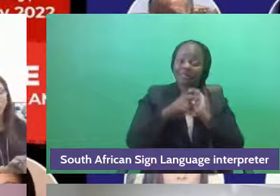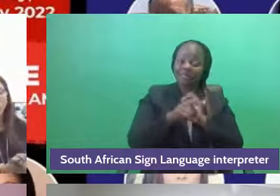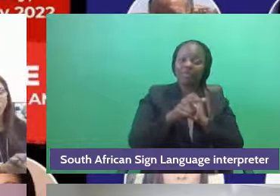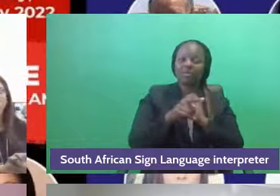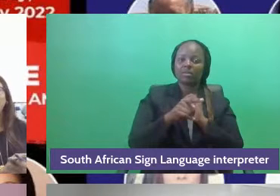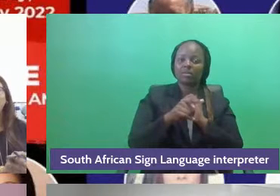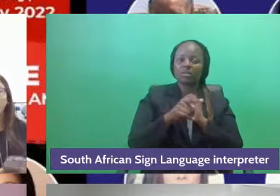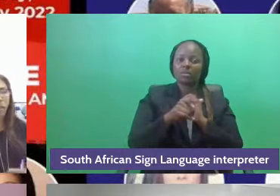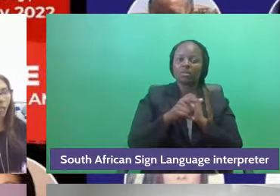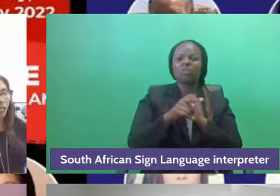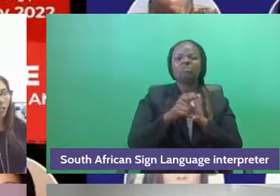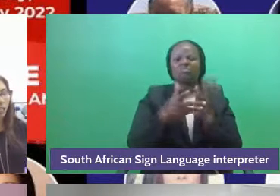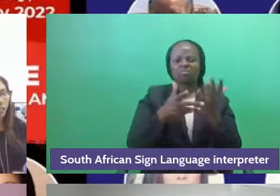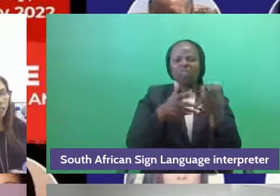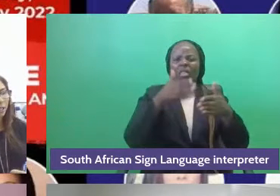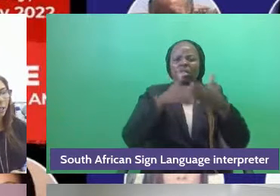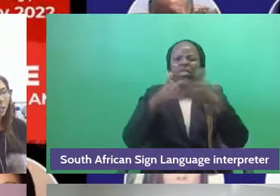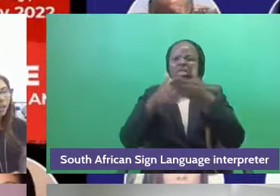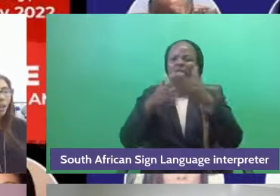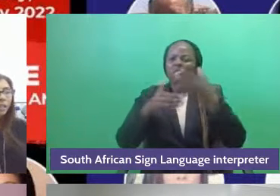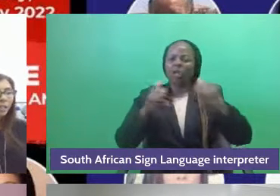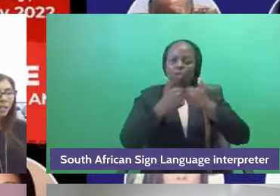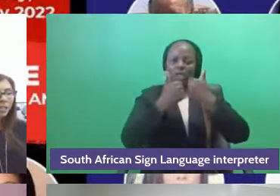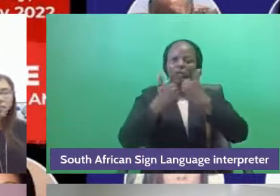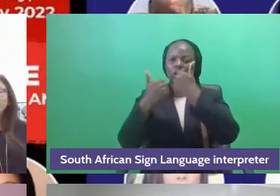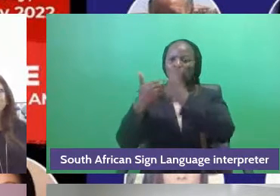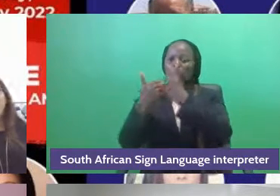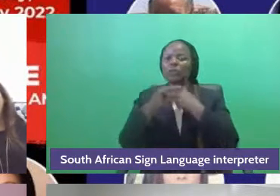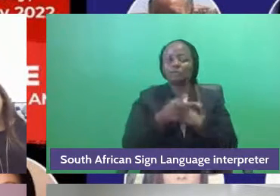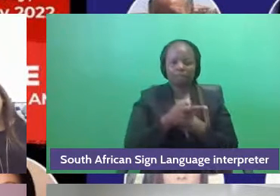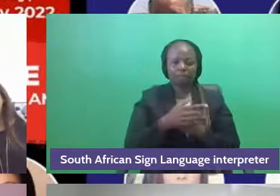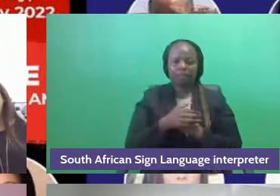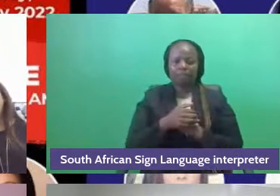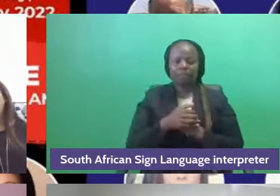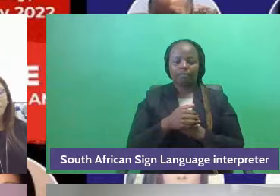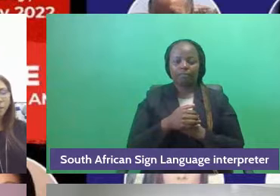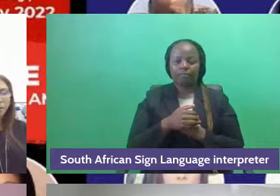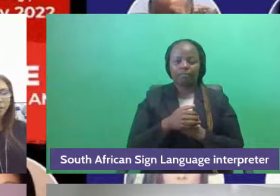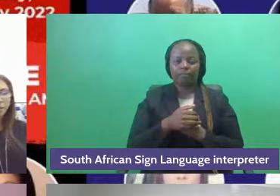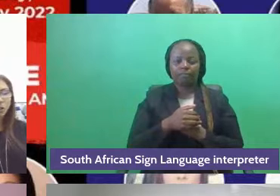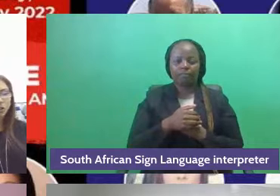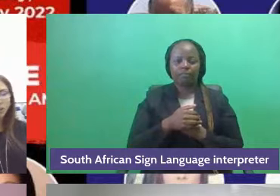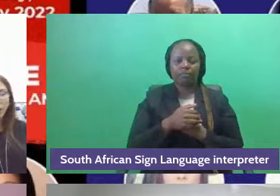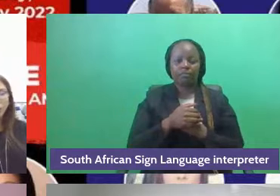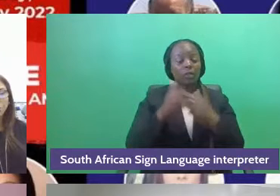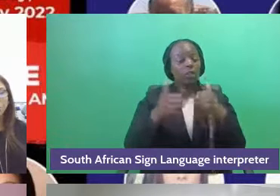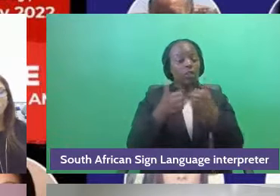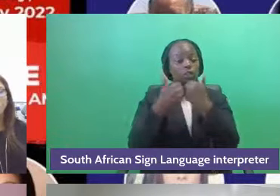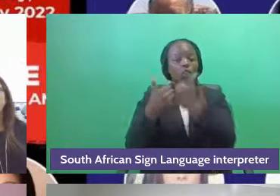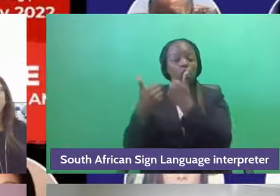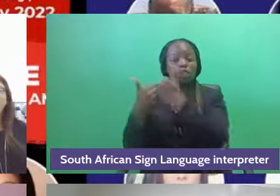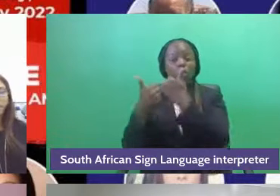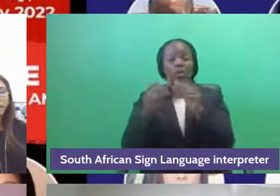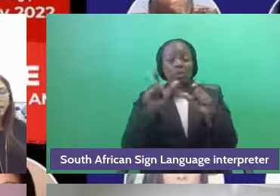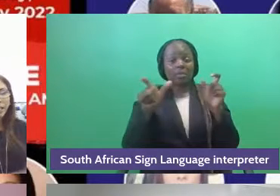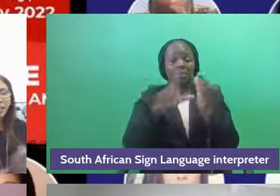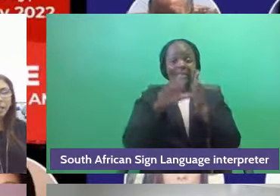their own individual and unique challenges. The challenges faced really are dependent on so many